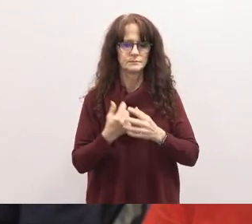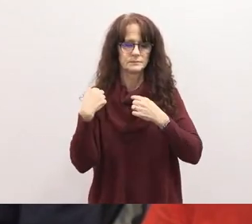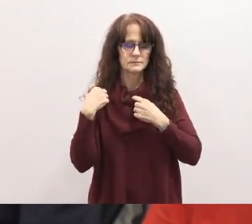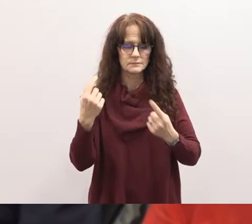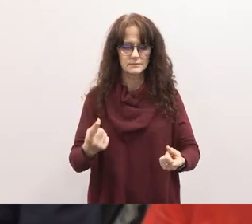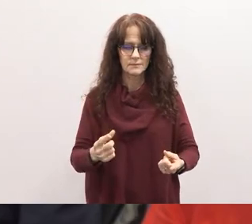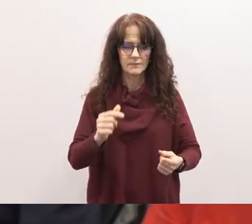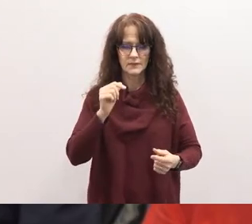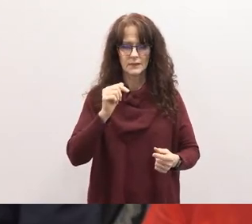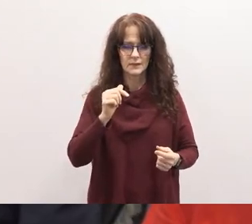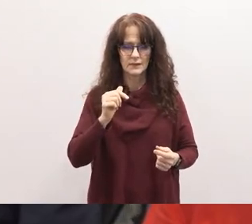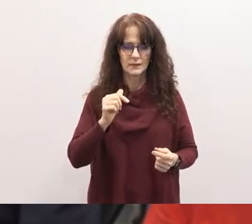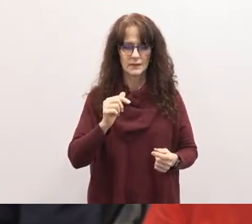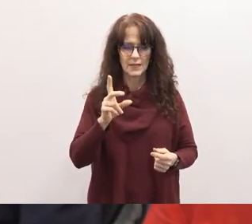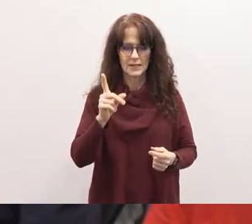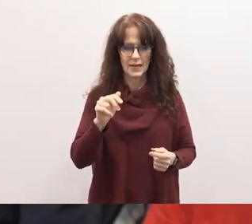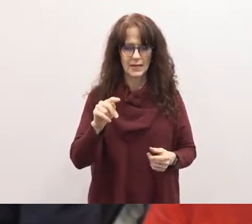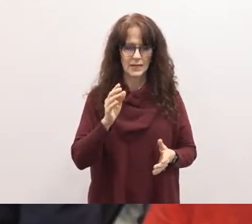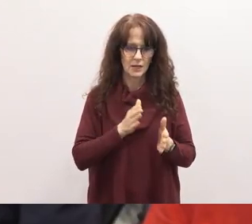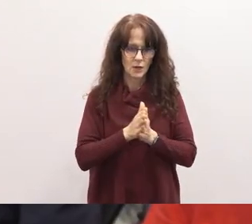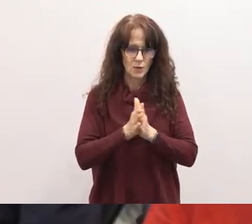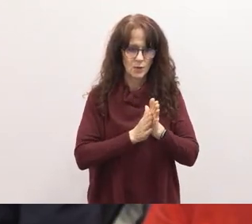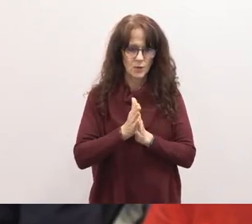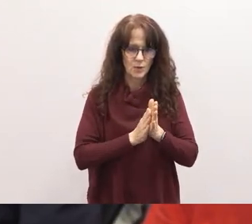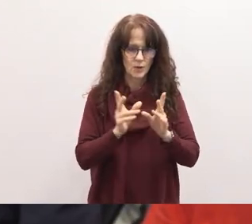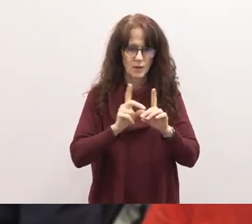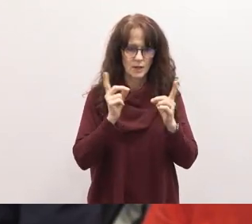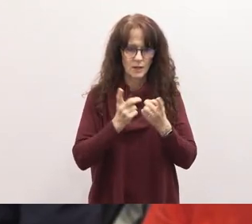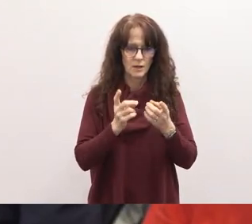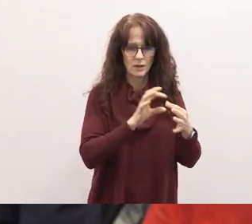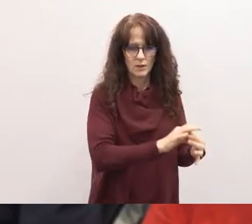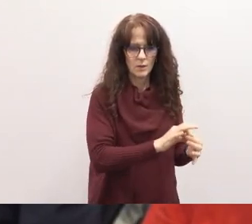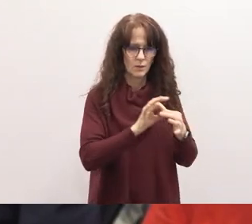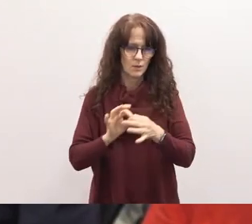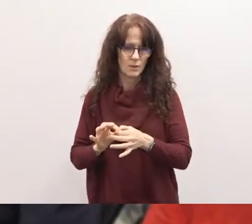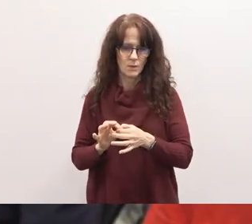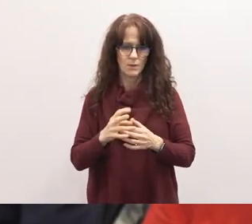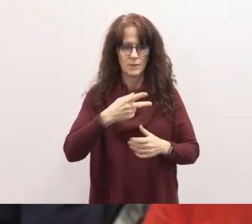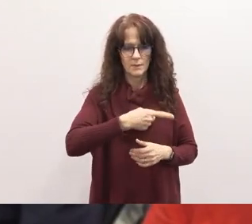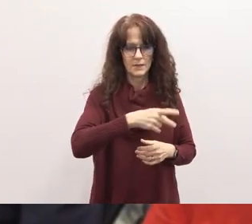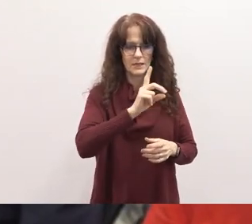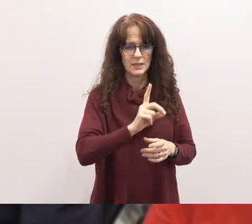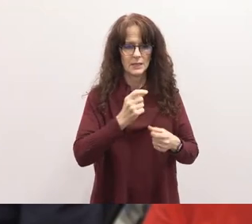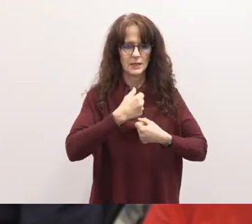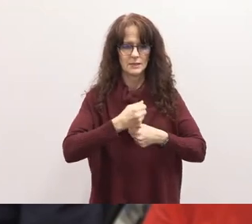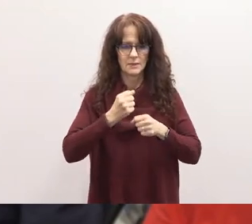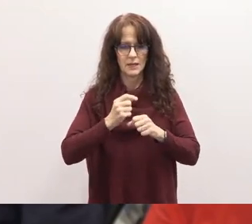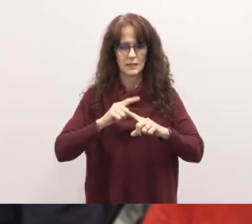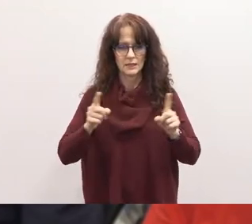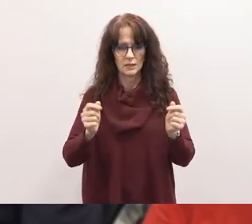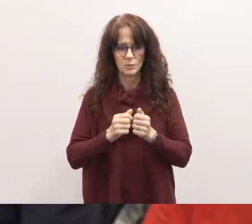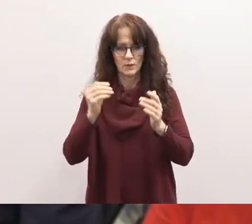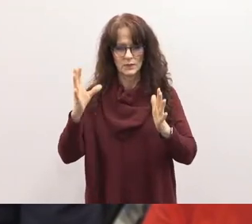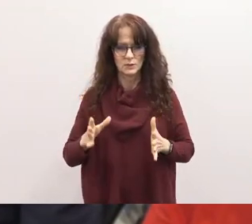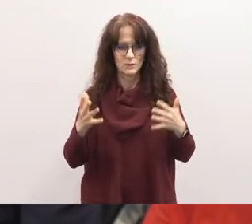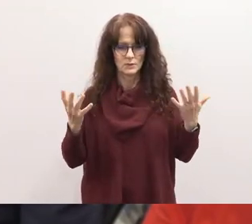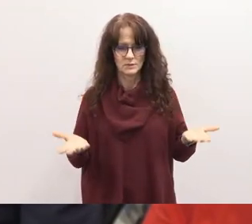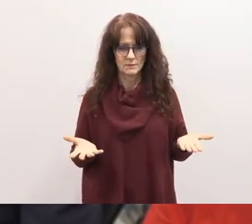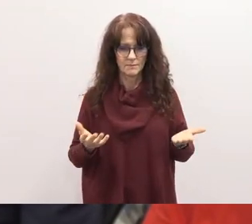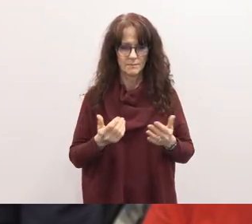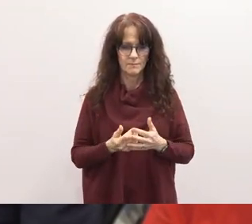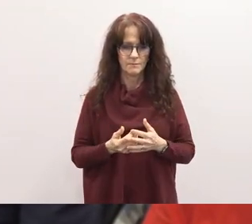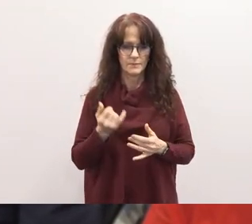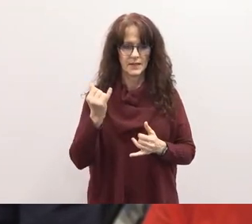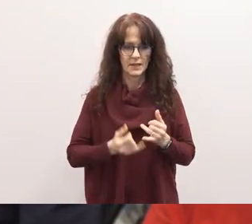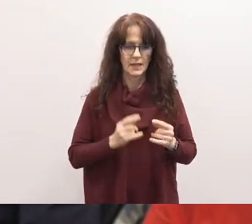is a data-driven district, where is the correlation data showing that the PD is making a difference with our students?